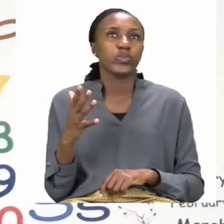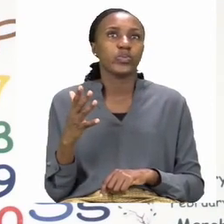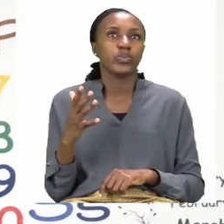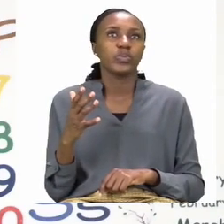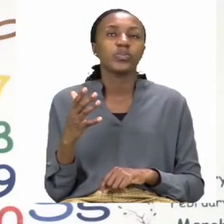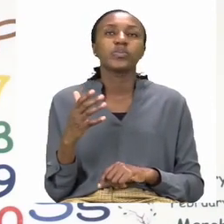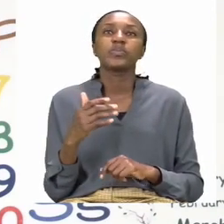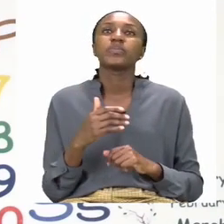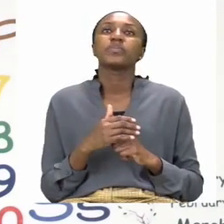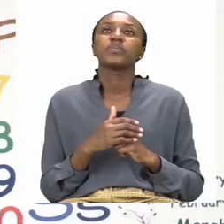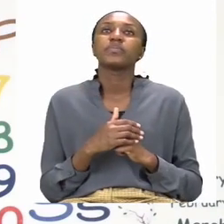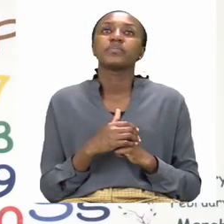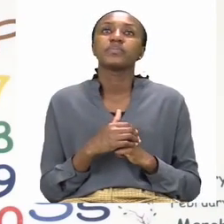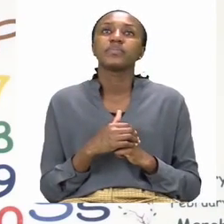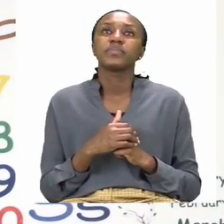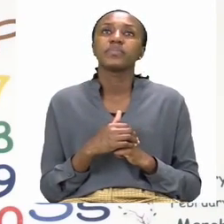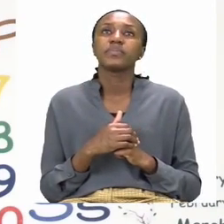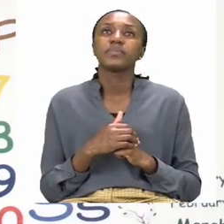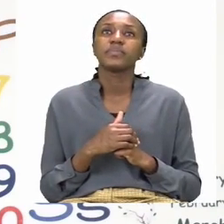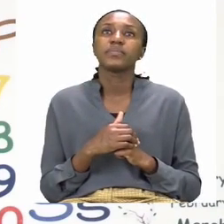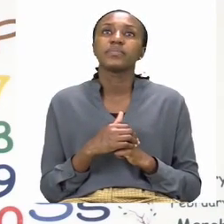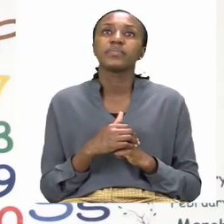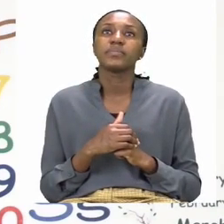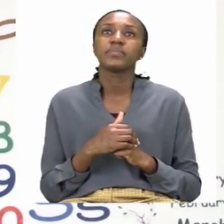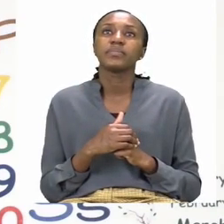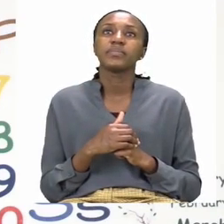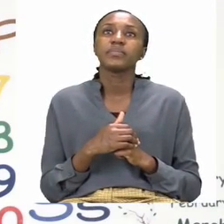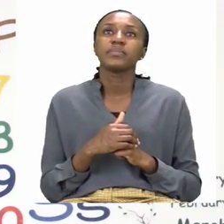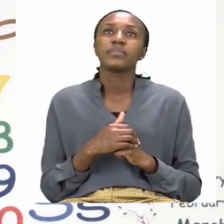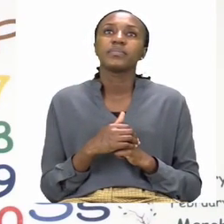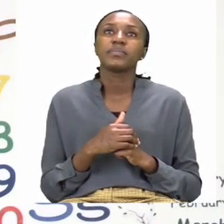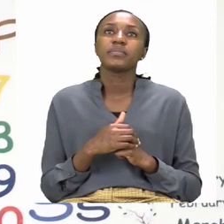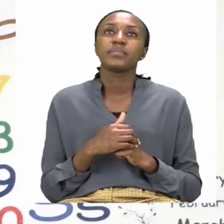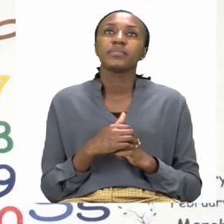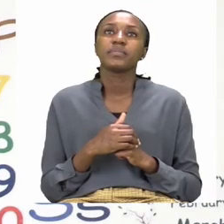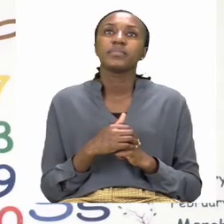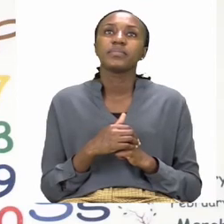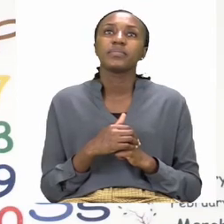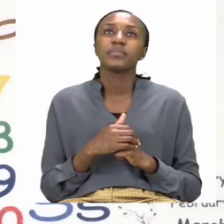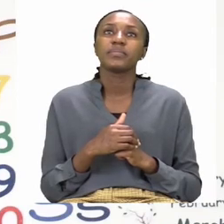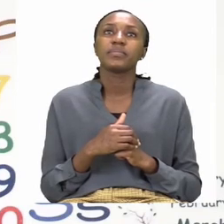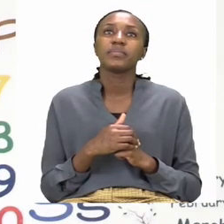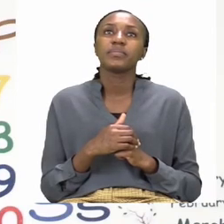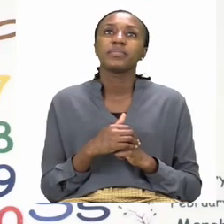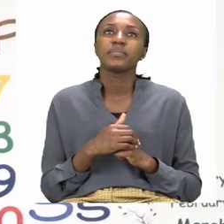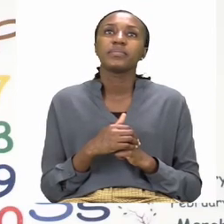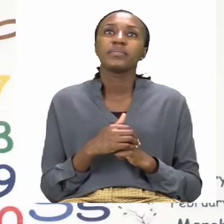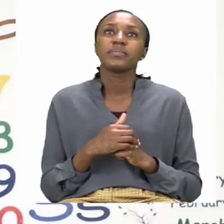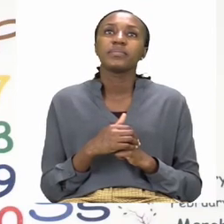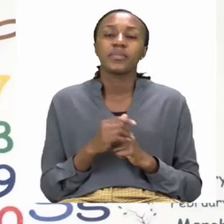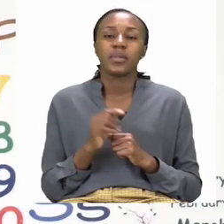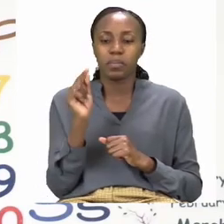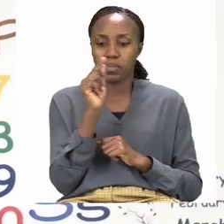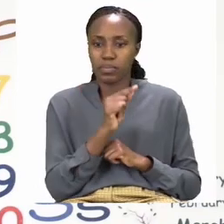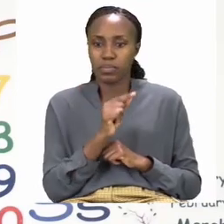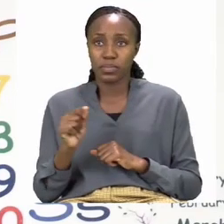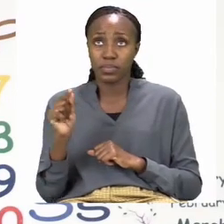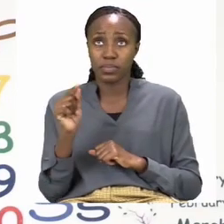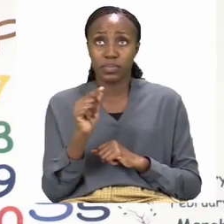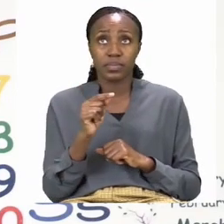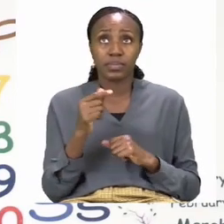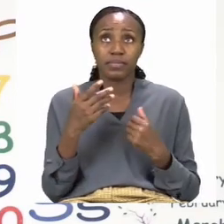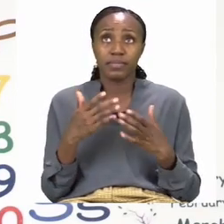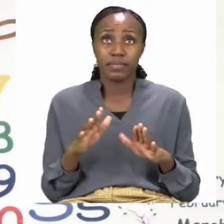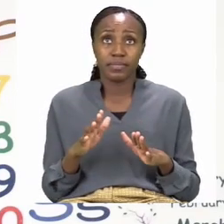word water. So now we go ahead and we circle it in the